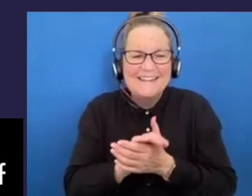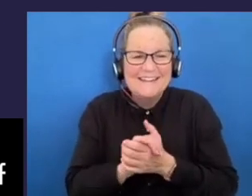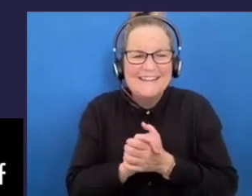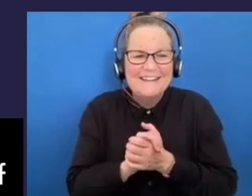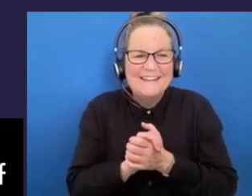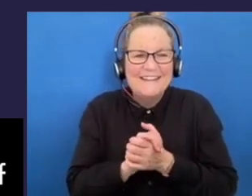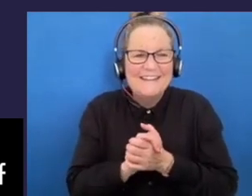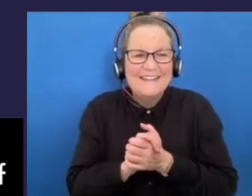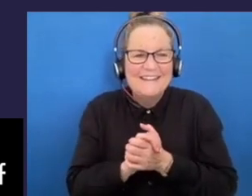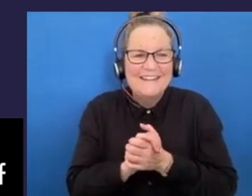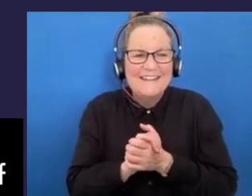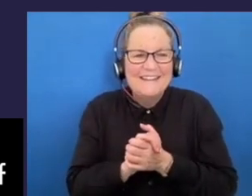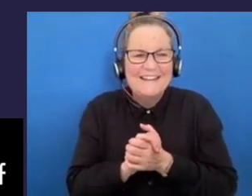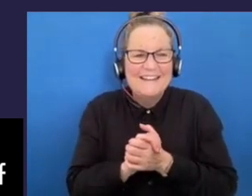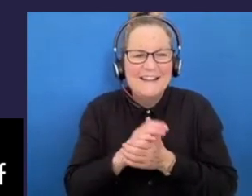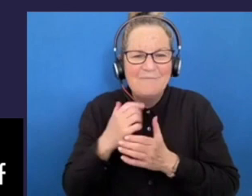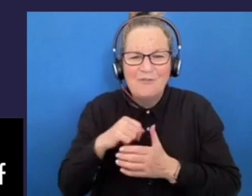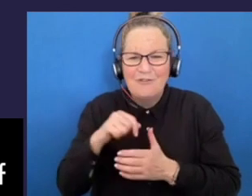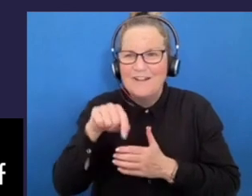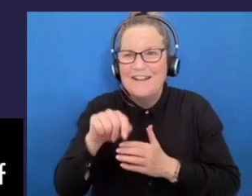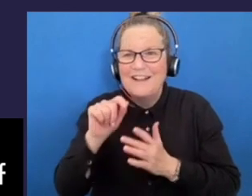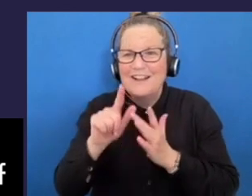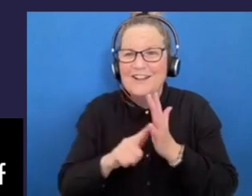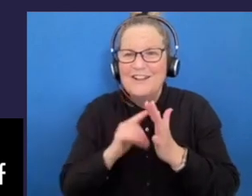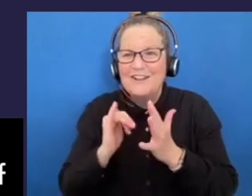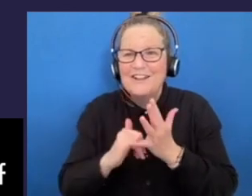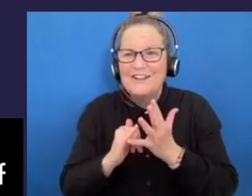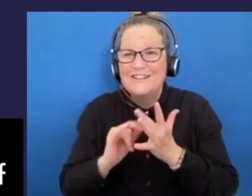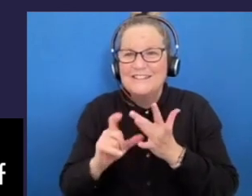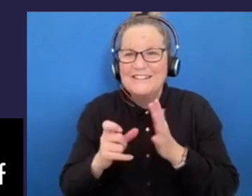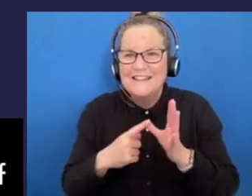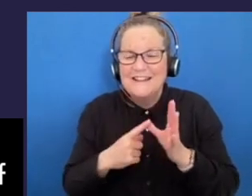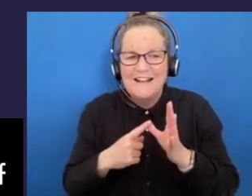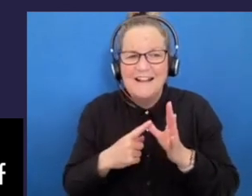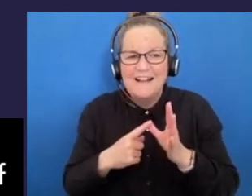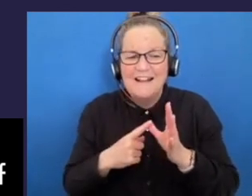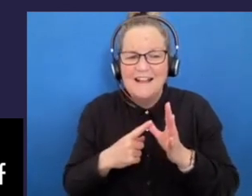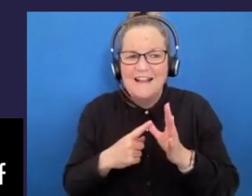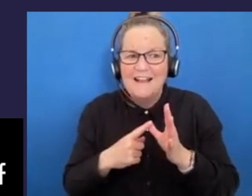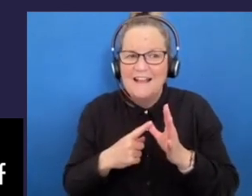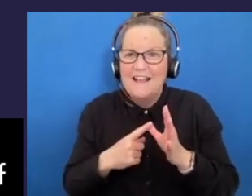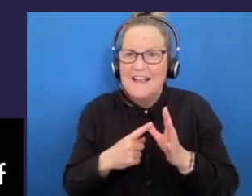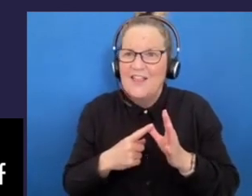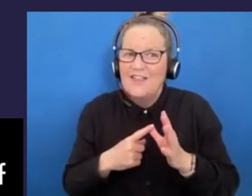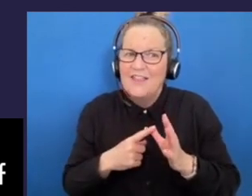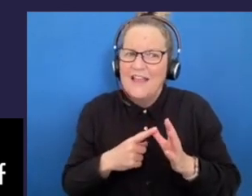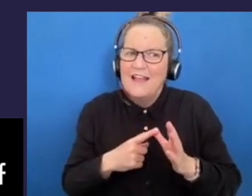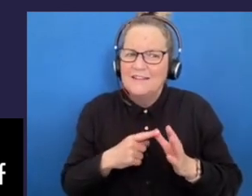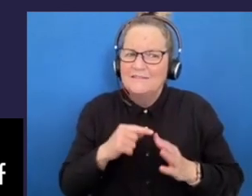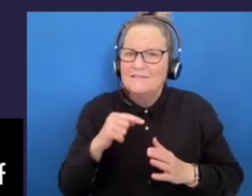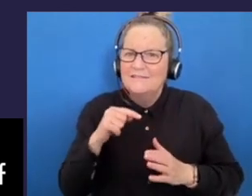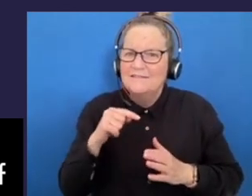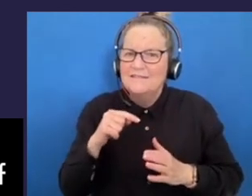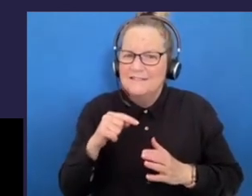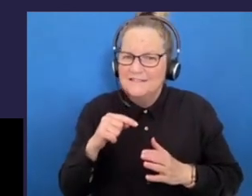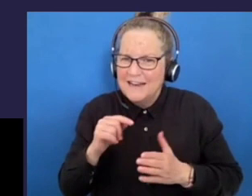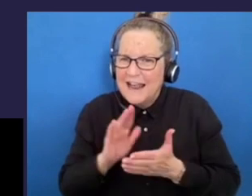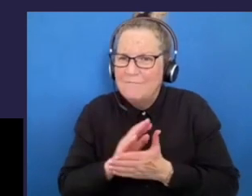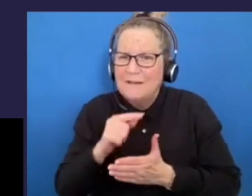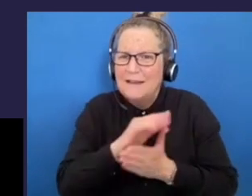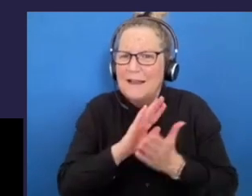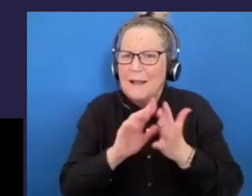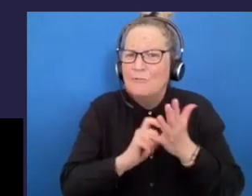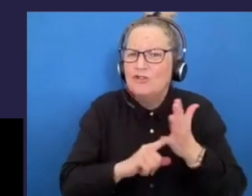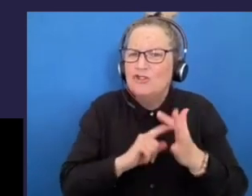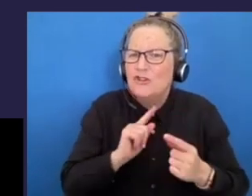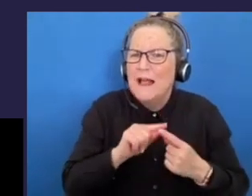That Jessica, that Michelle is his daughter, and that Michelle is choosing to live a part of her